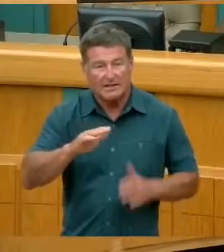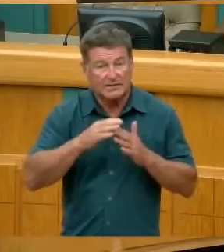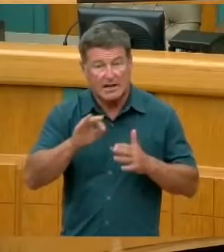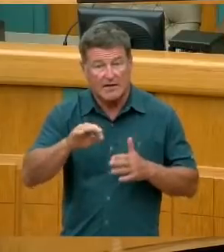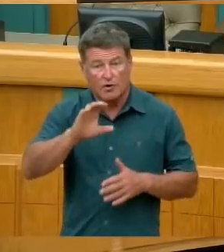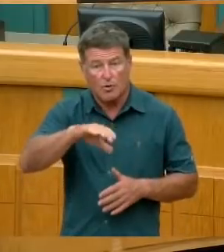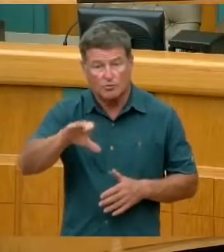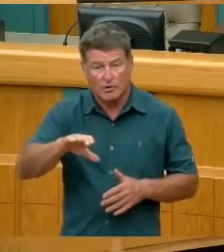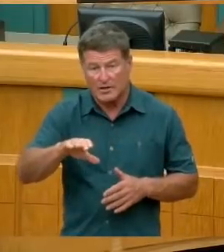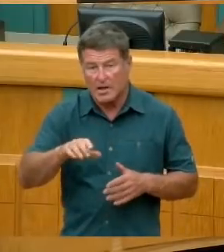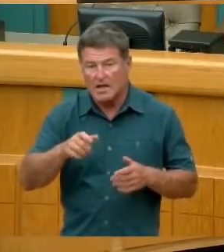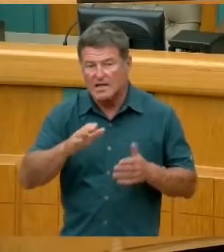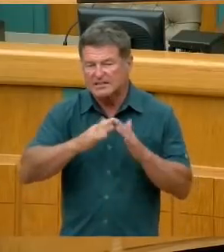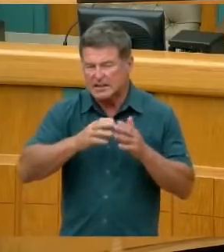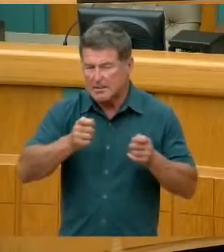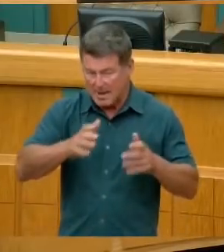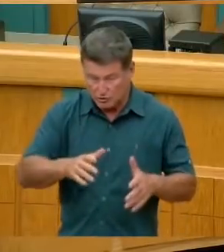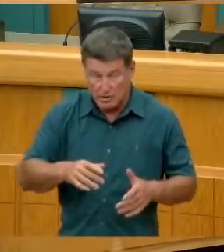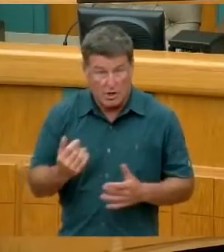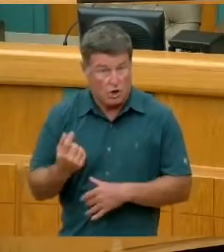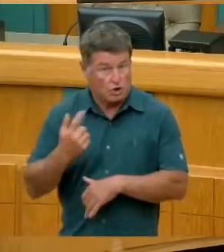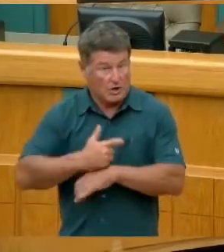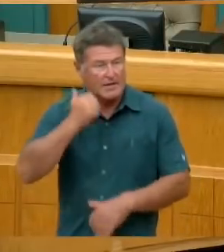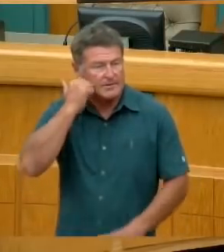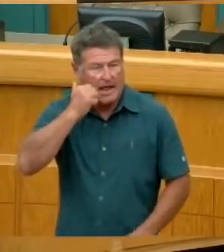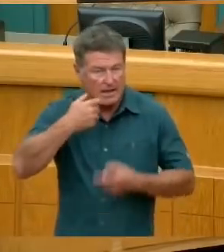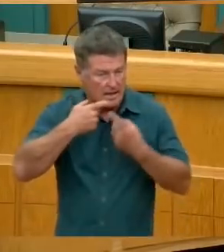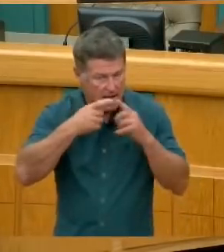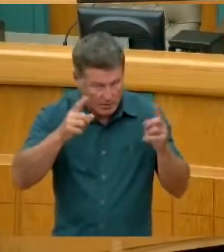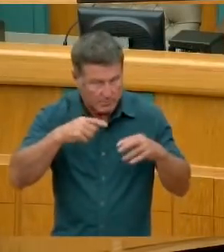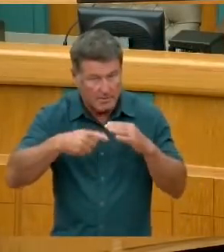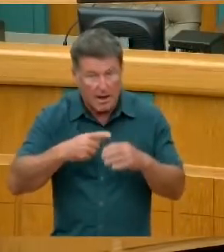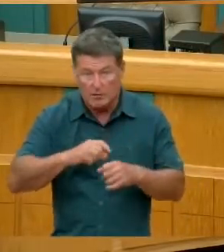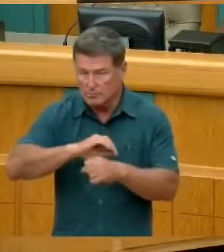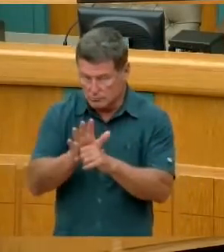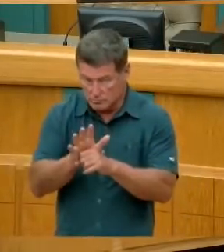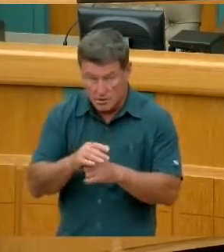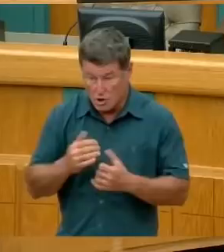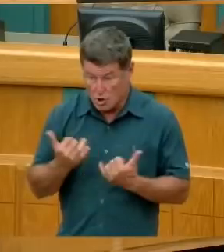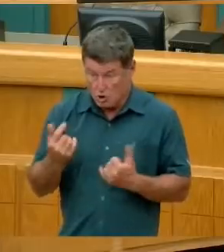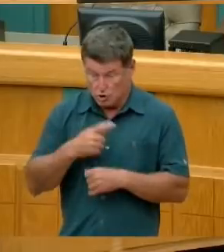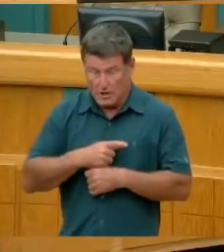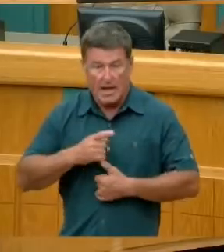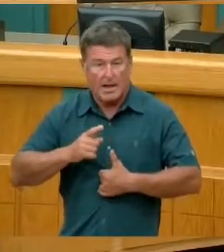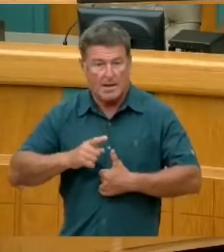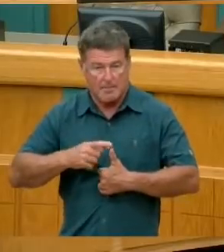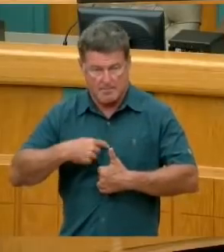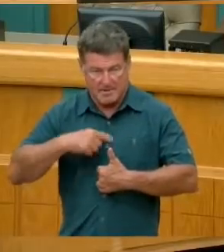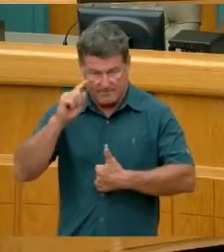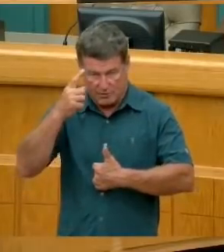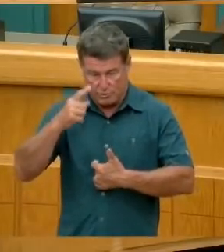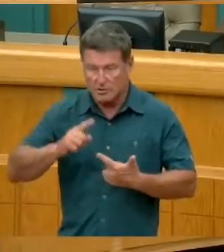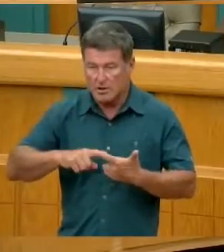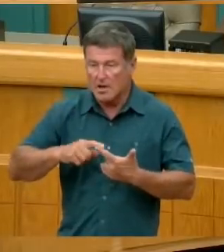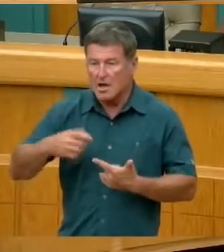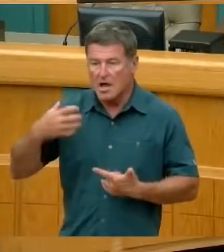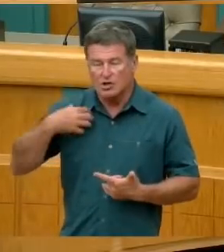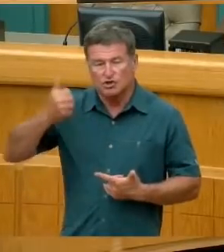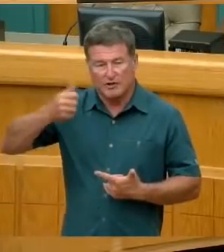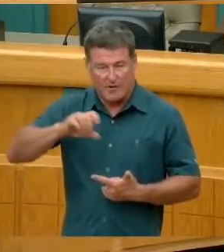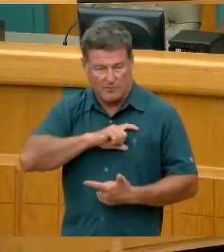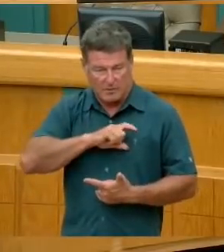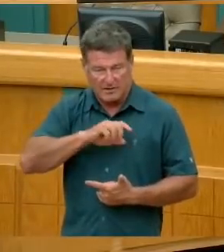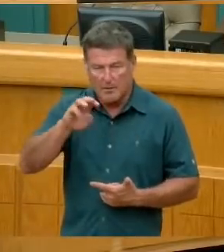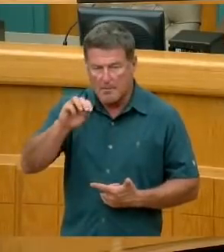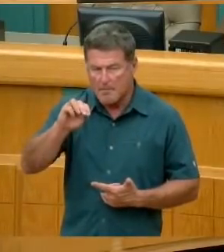daily Nueces County City of Corpus Christi COVID-19 briefing. And today I'll be speaking first, followed by Chief Mike